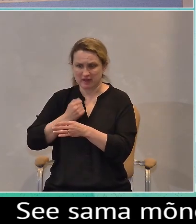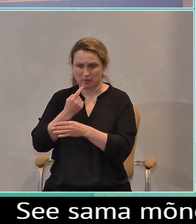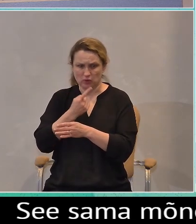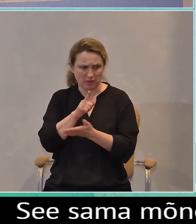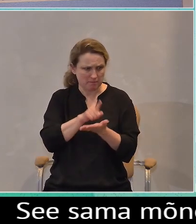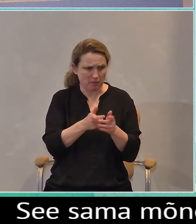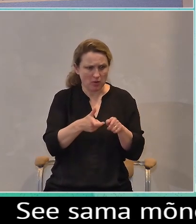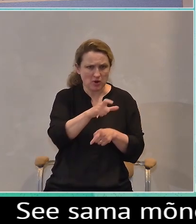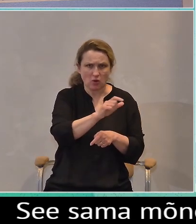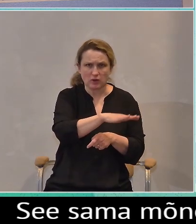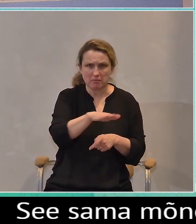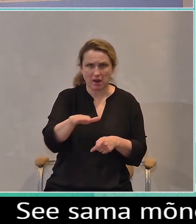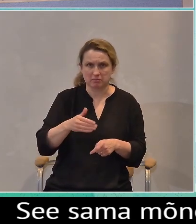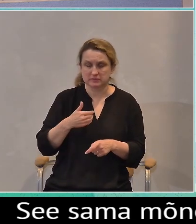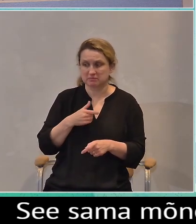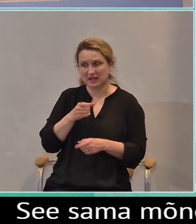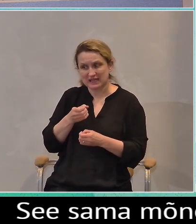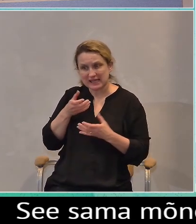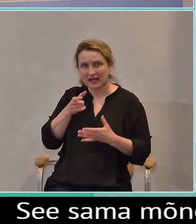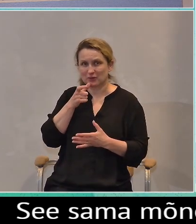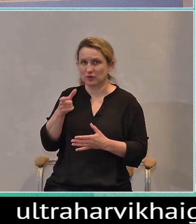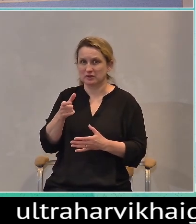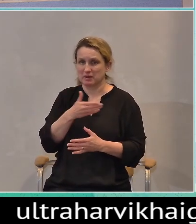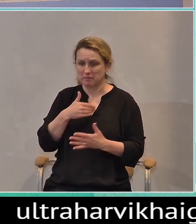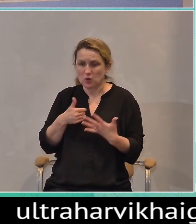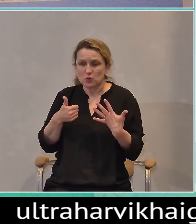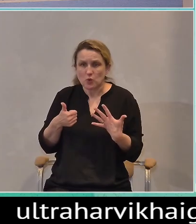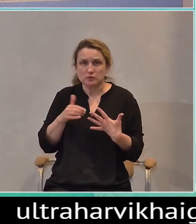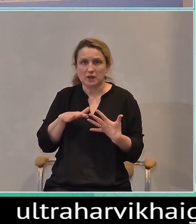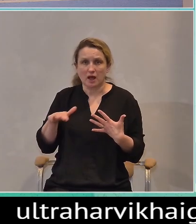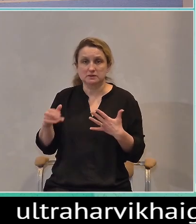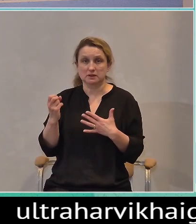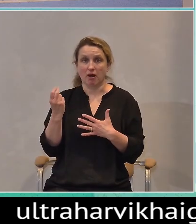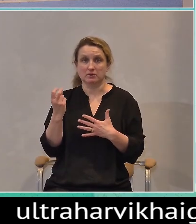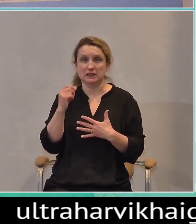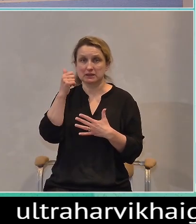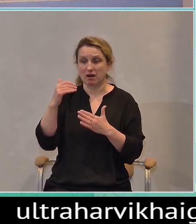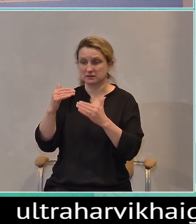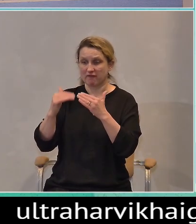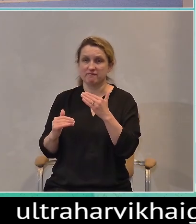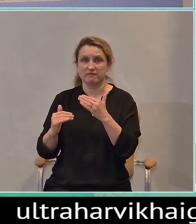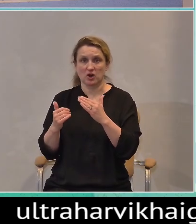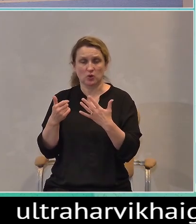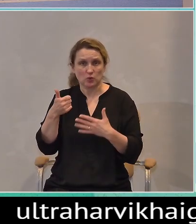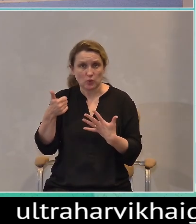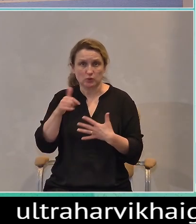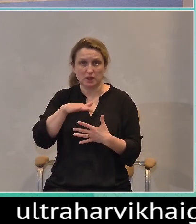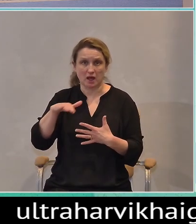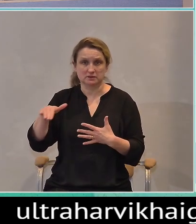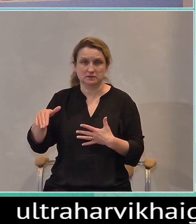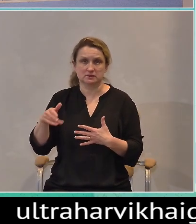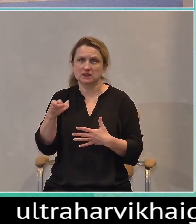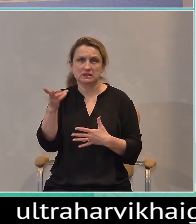example, for achondroplasia, there's the orphan drug Voxzogo. The Health Insurance Fund asked us how